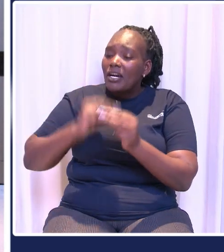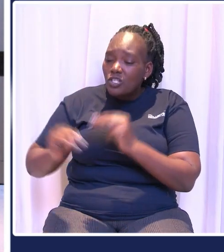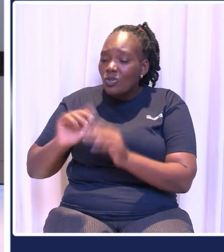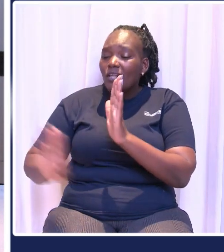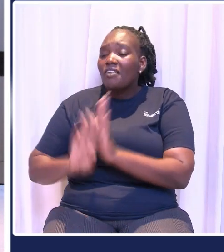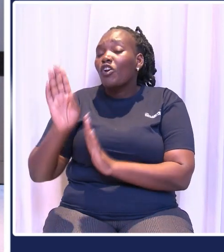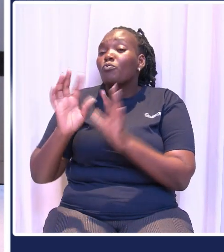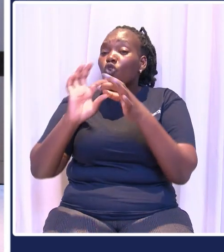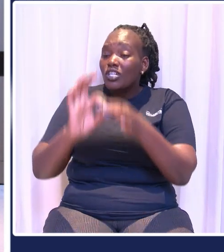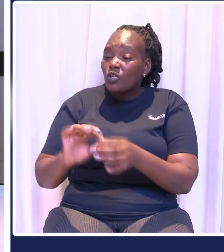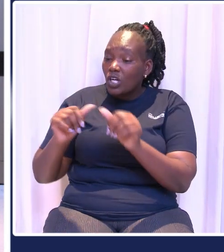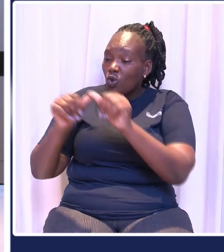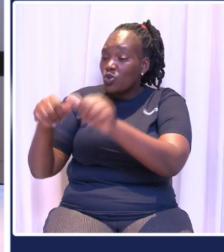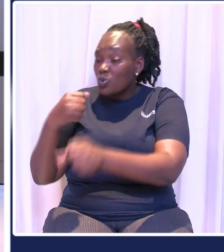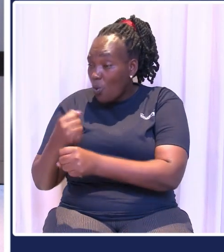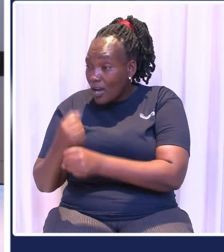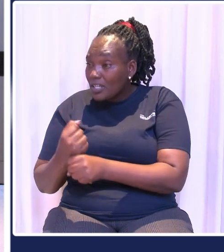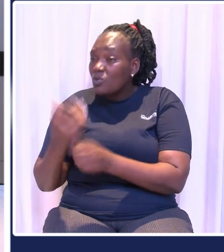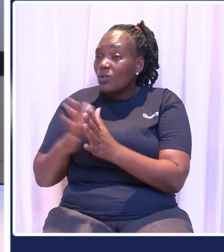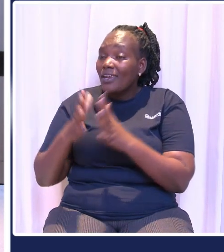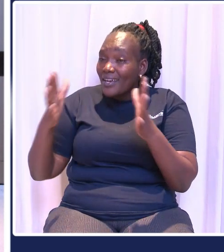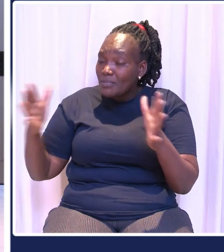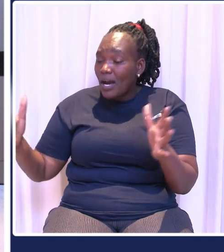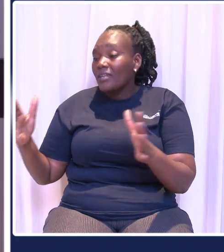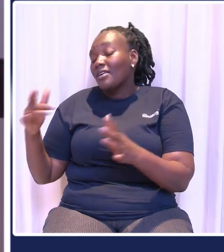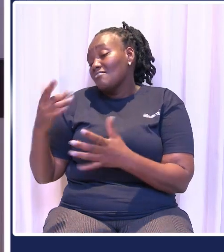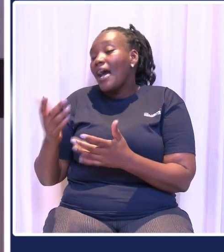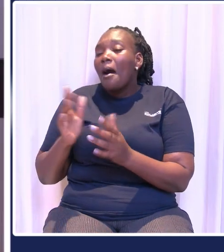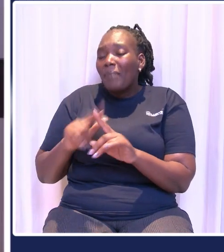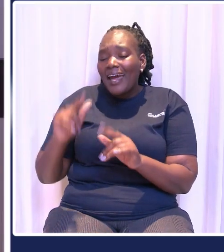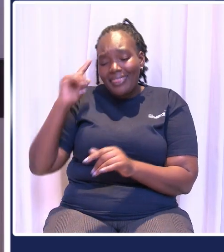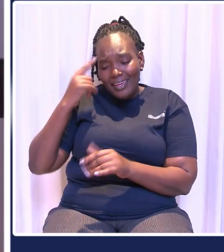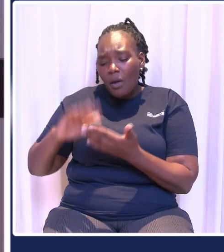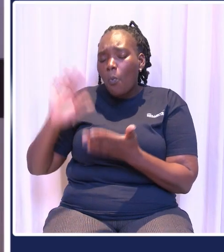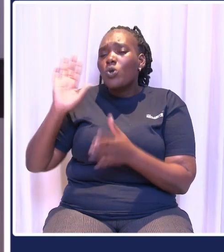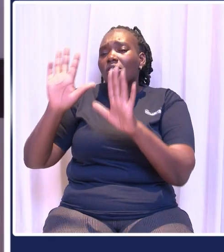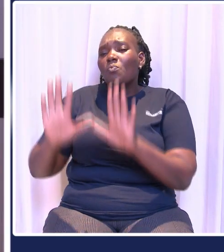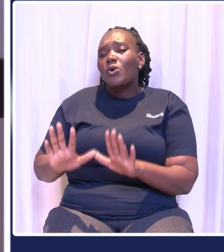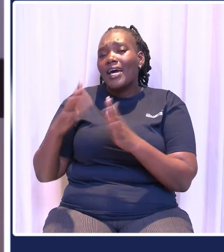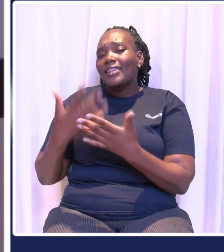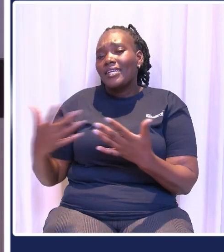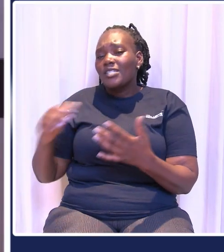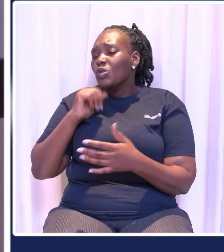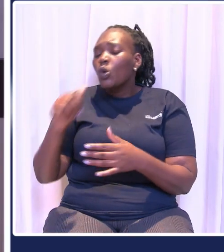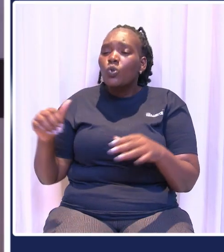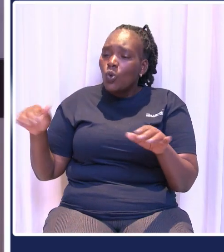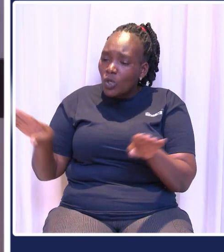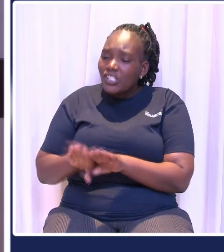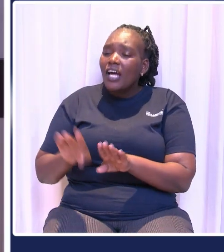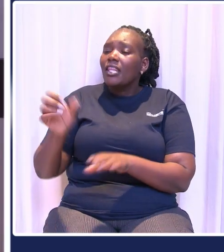that you can continue working on. You can expand it. It doesn't cost a lot of money. But I think the most important thing is just not to shut the door and walk